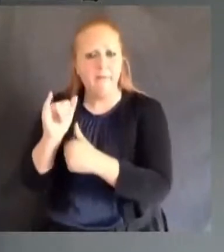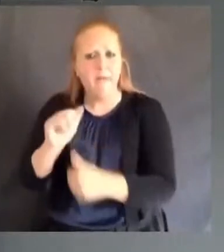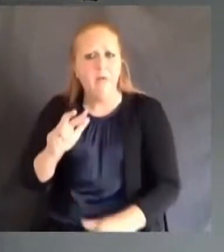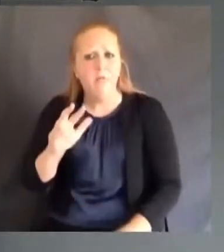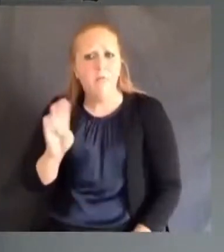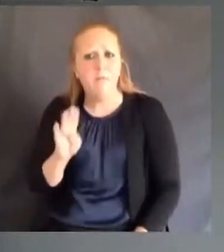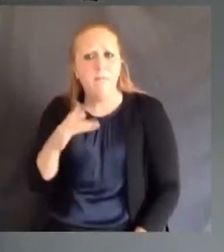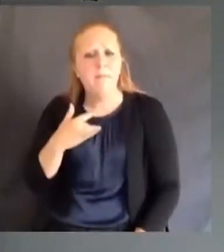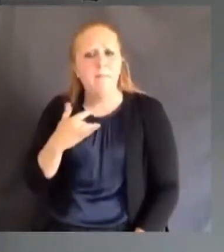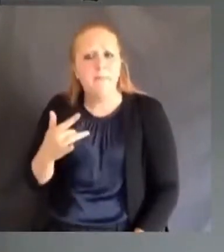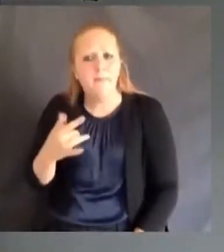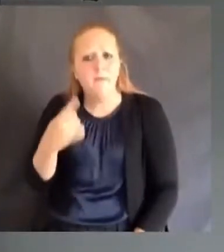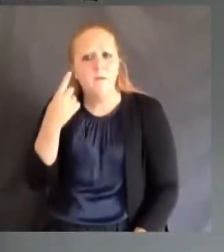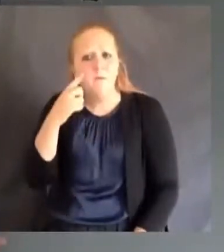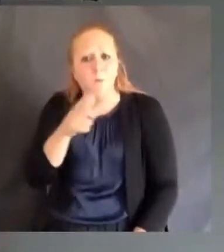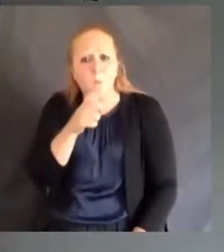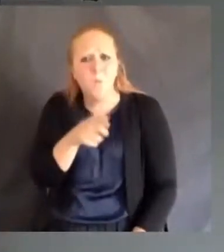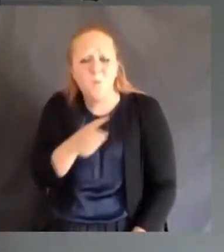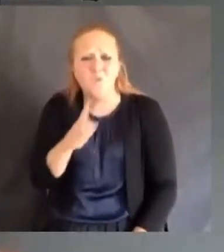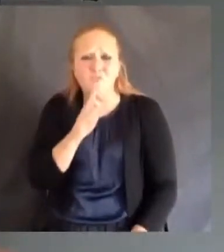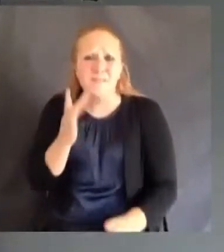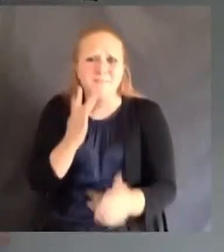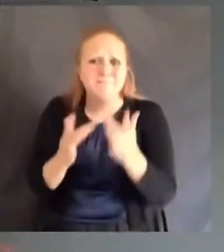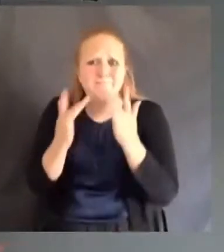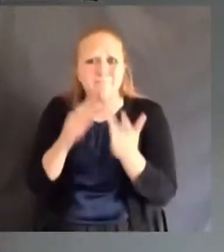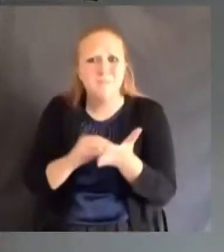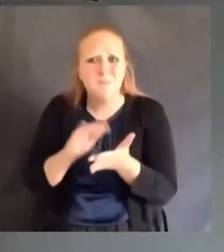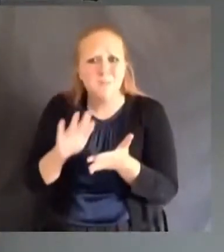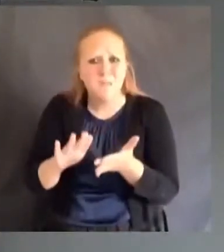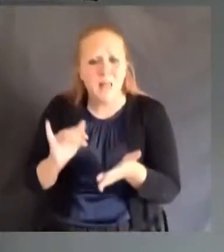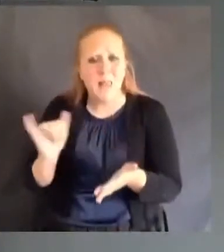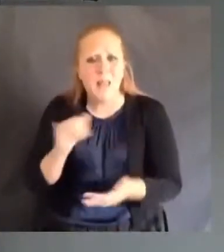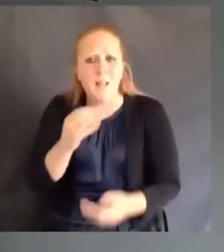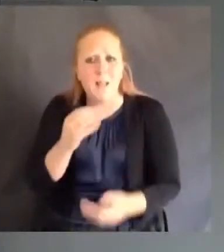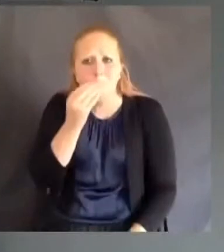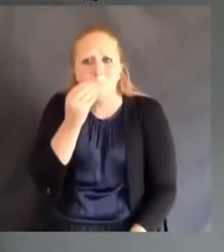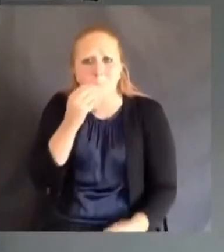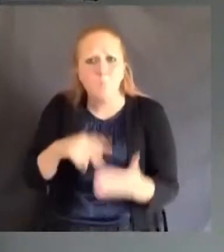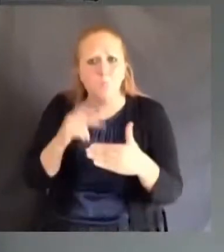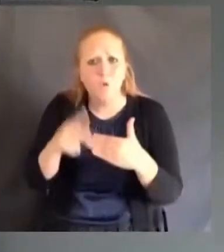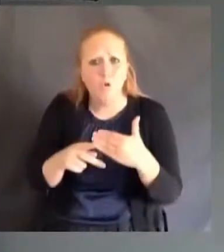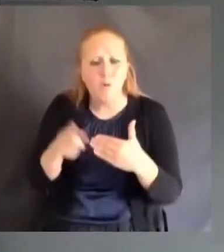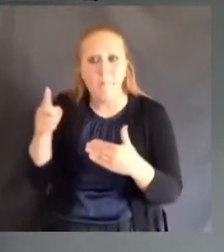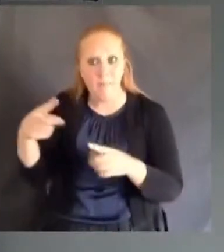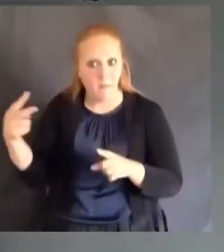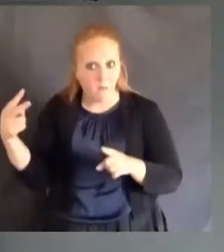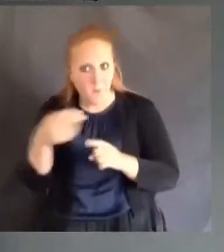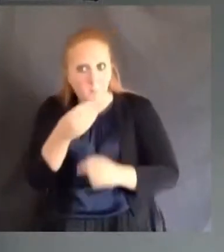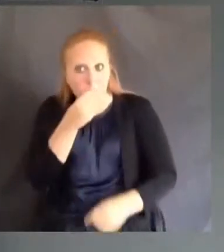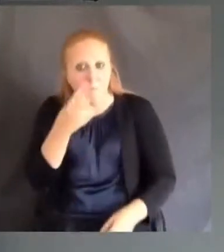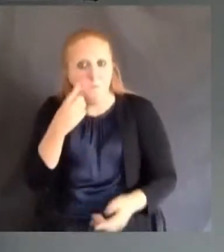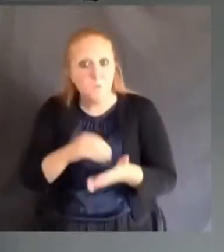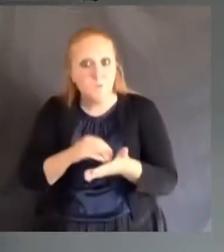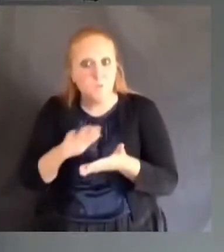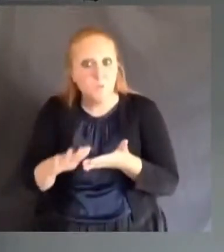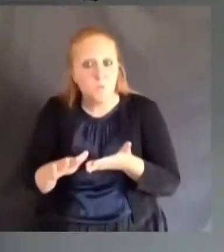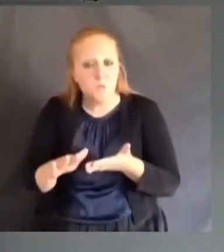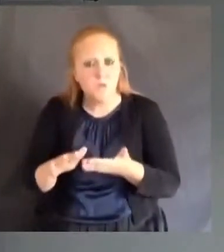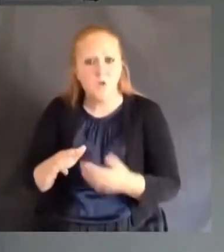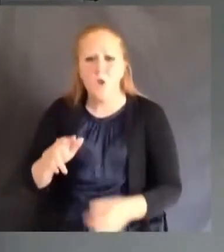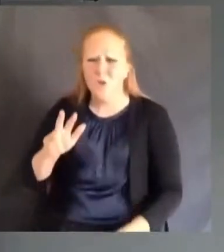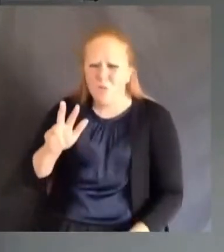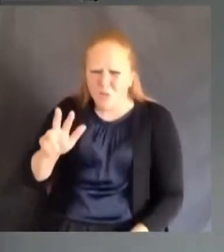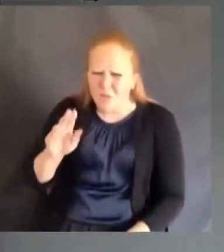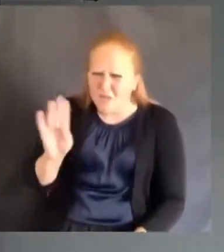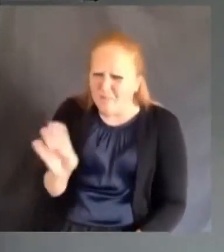like meal programs. So they'd be cutting like funding for meals for students. It's about $3.5 billion total on $70